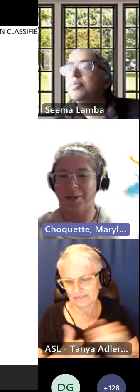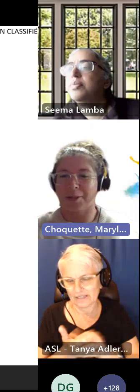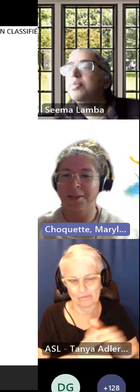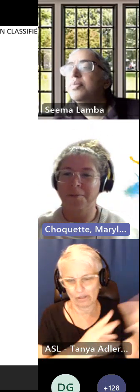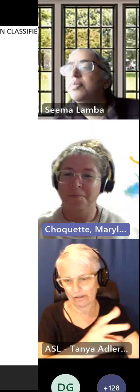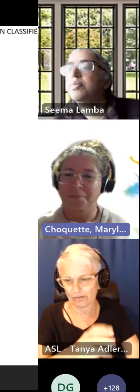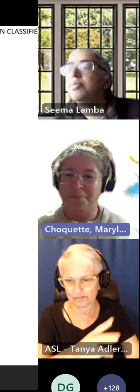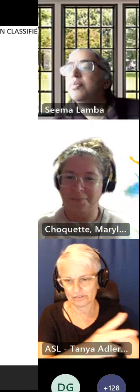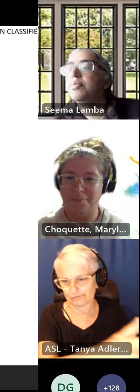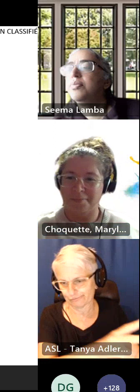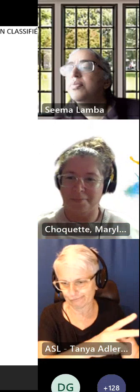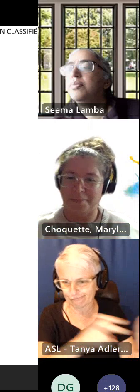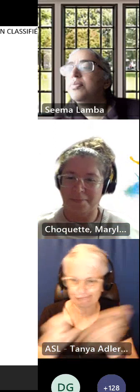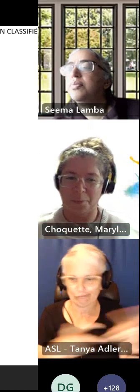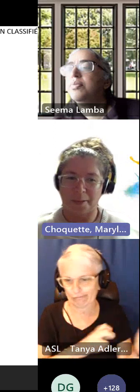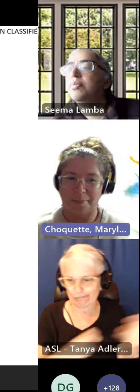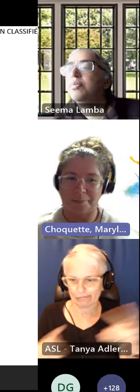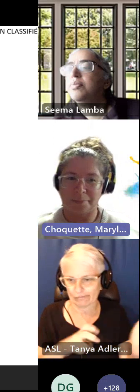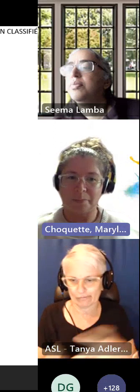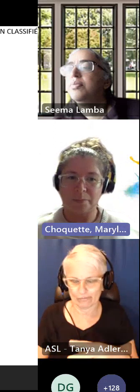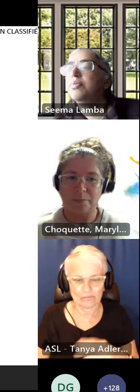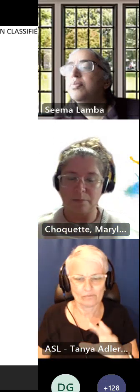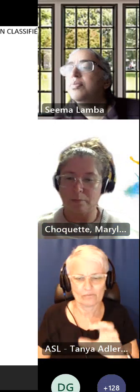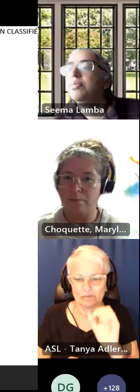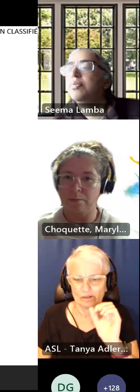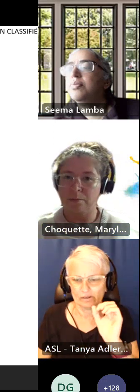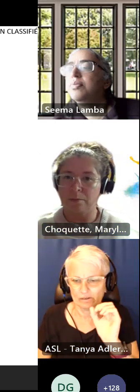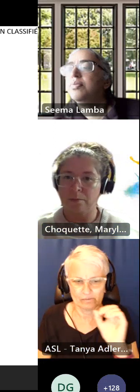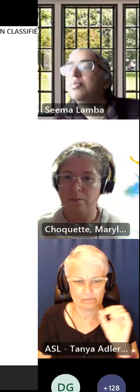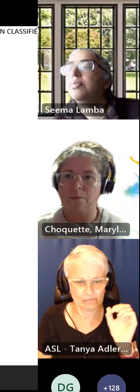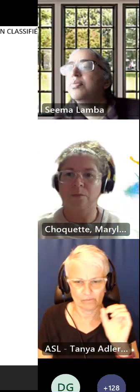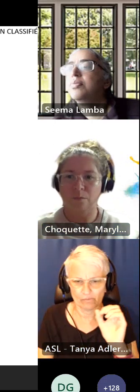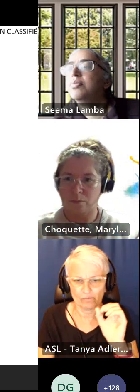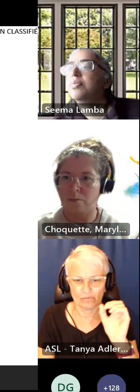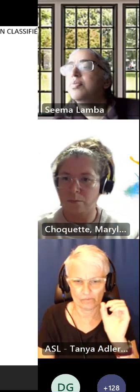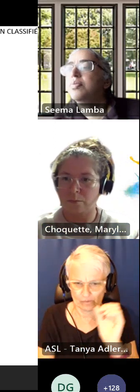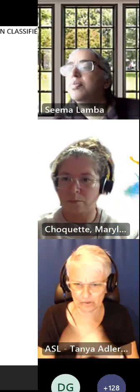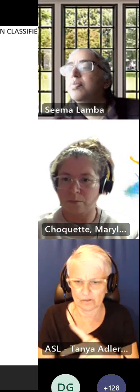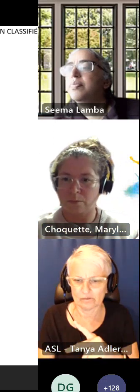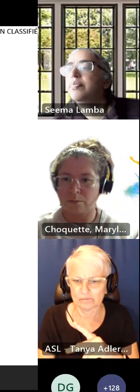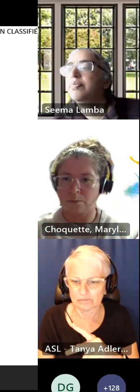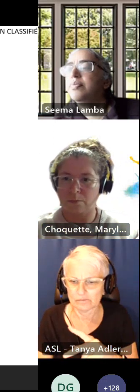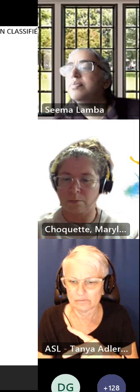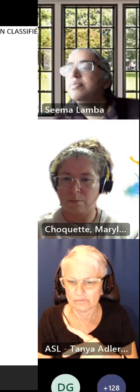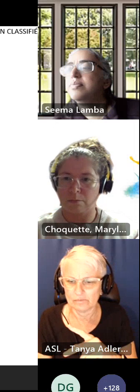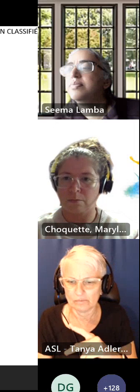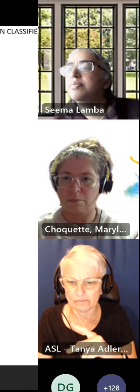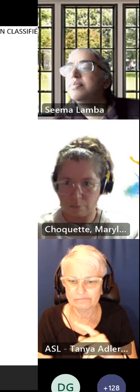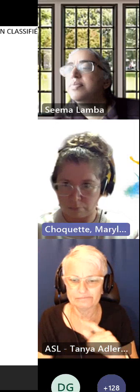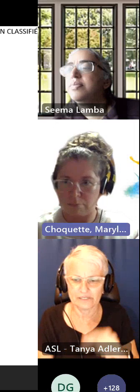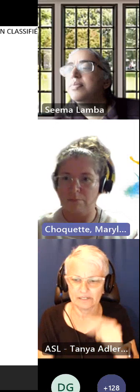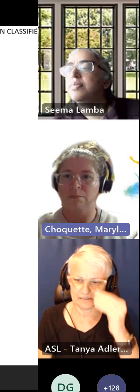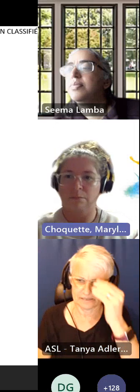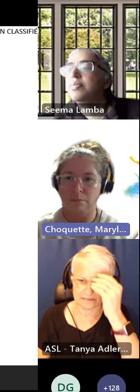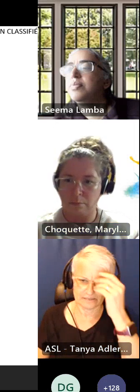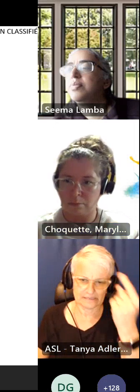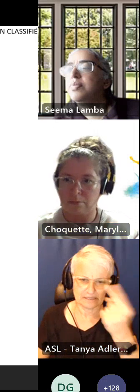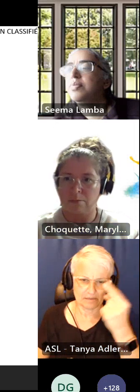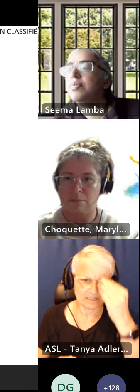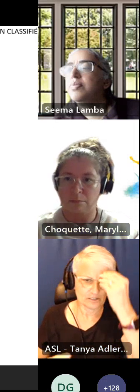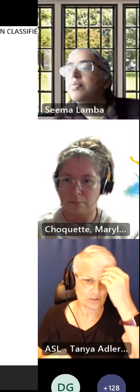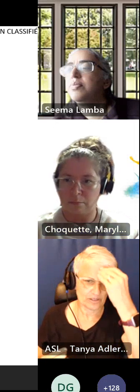reason there. I see that. Okay, I mean, definitely something to kind of chew on a bit